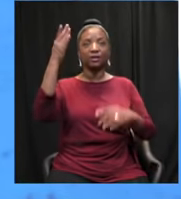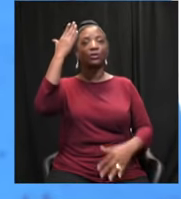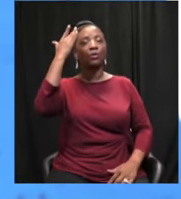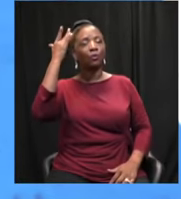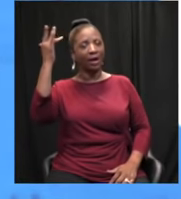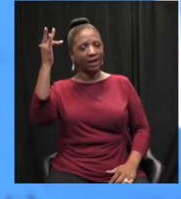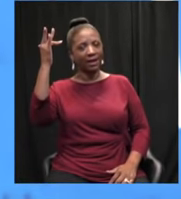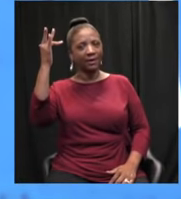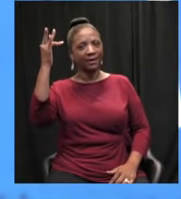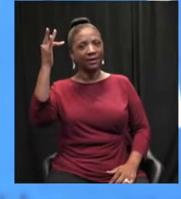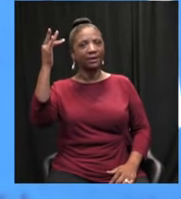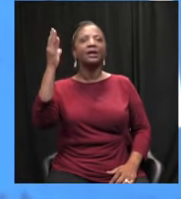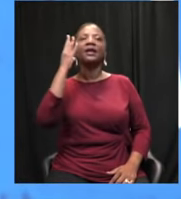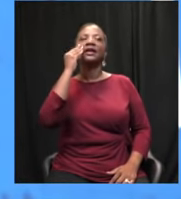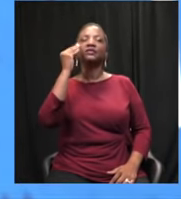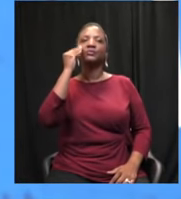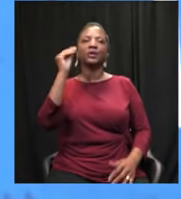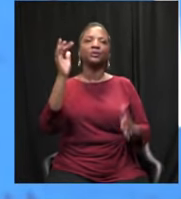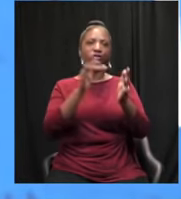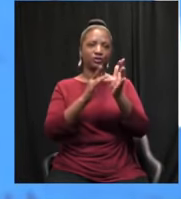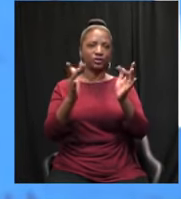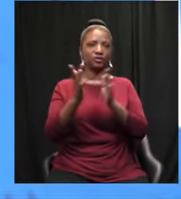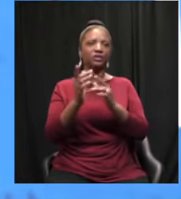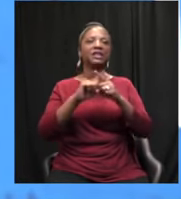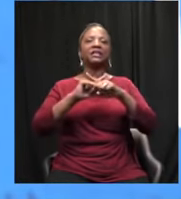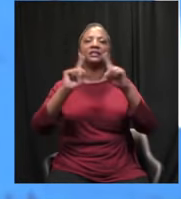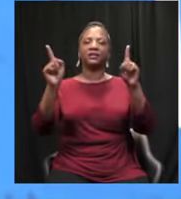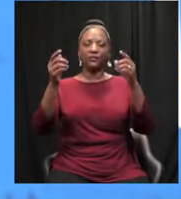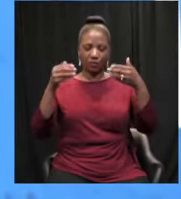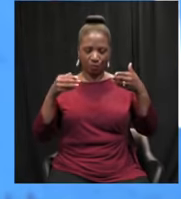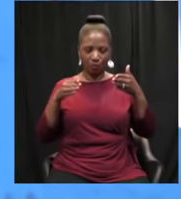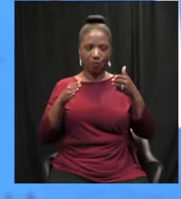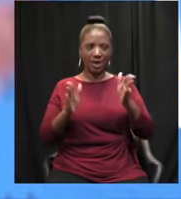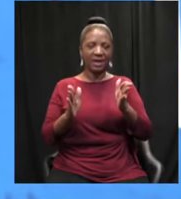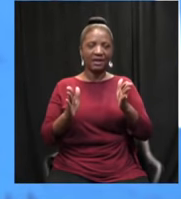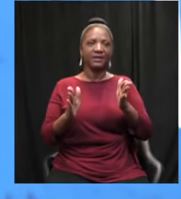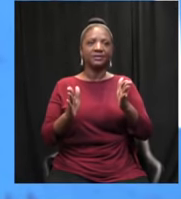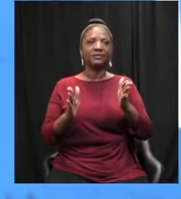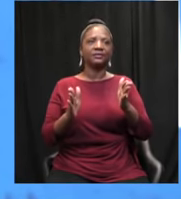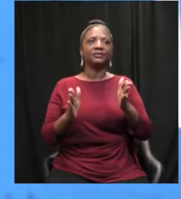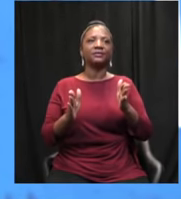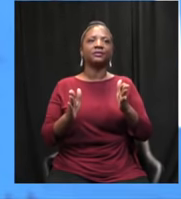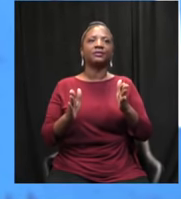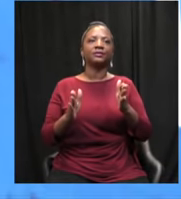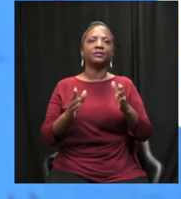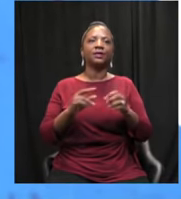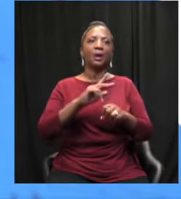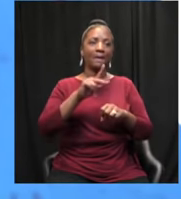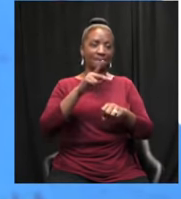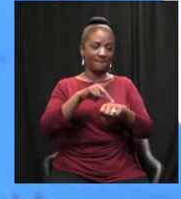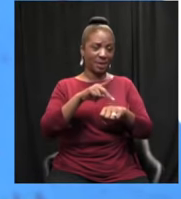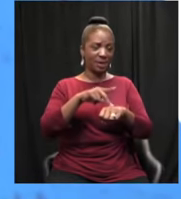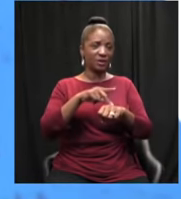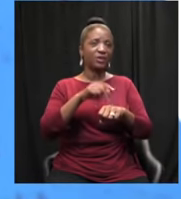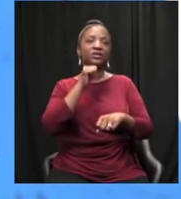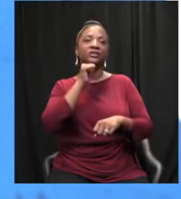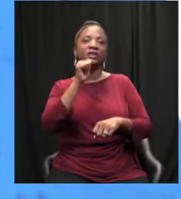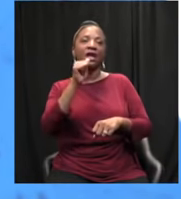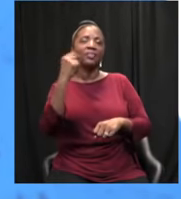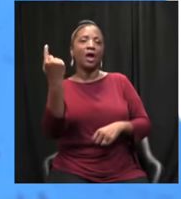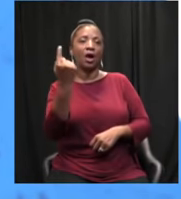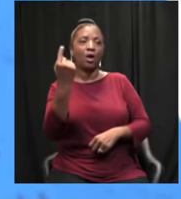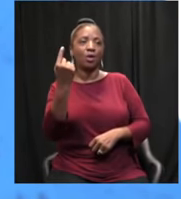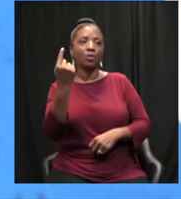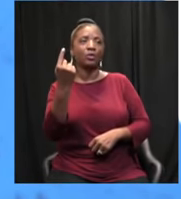many forms and many fashions. And Peter's not the only one, but somebody in this room today has seen